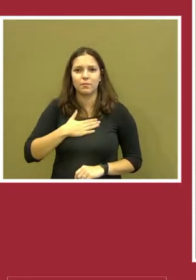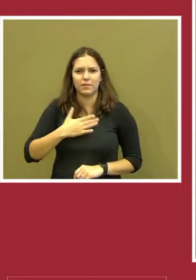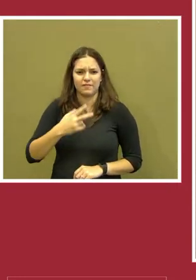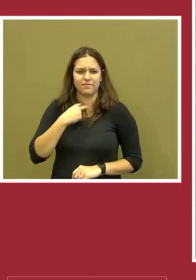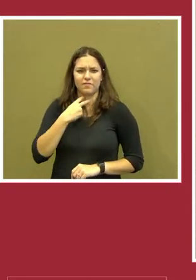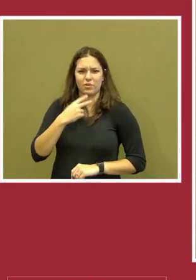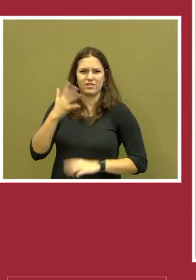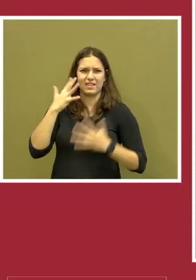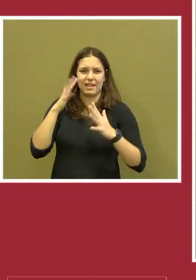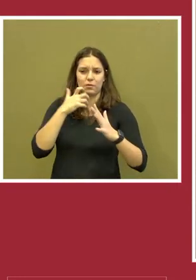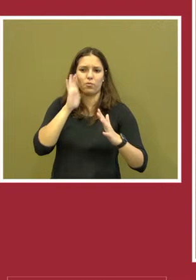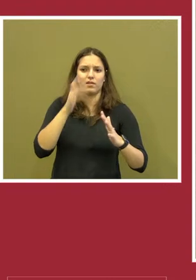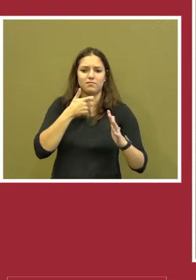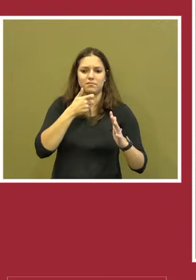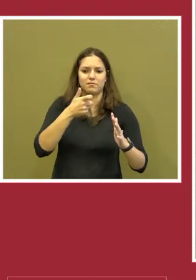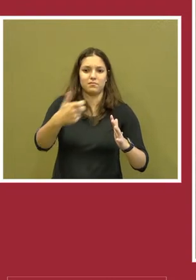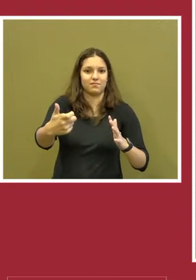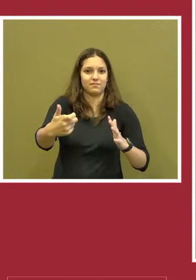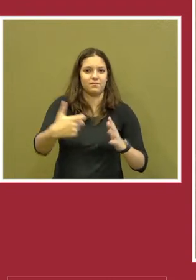loud. I'll just move this up.